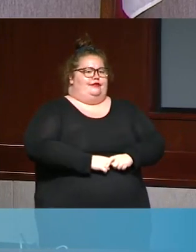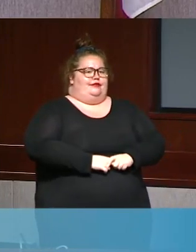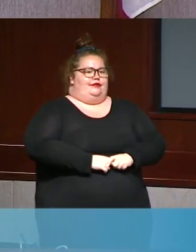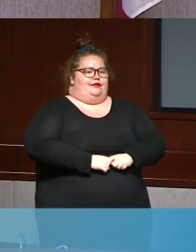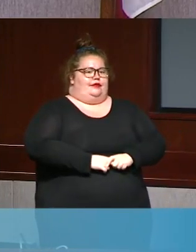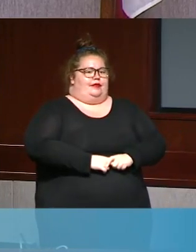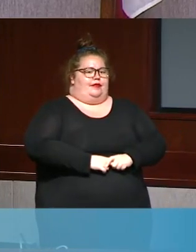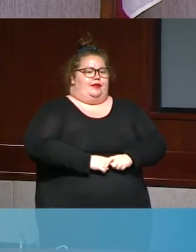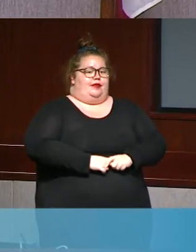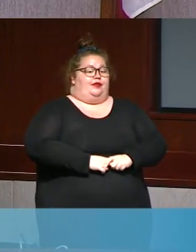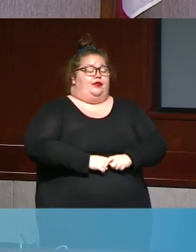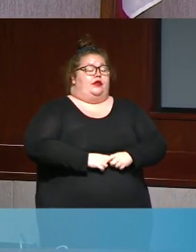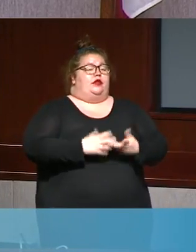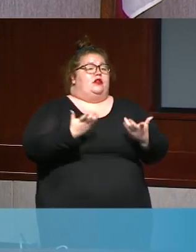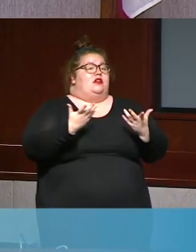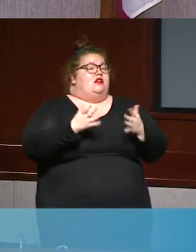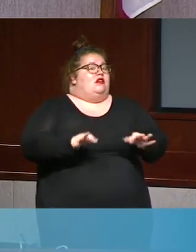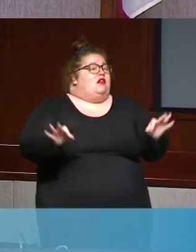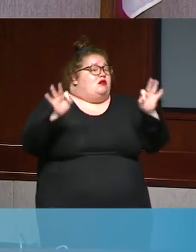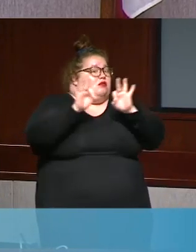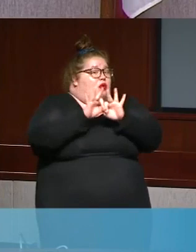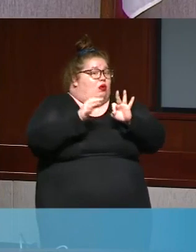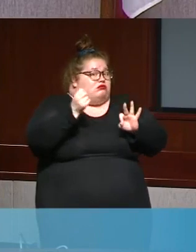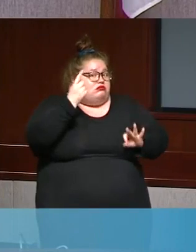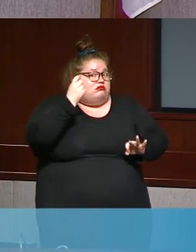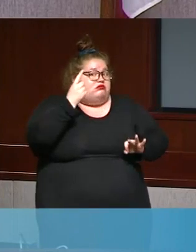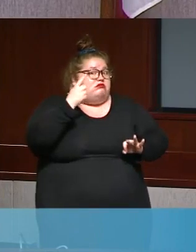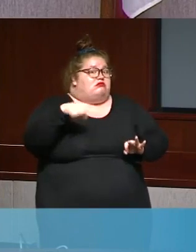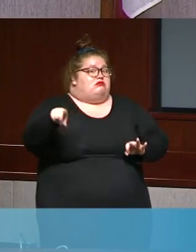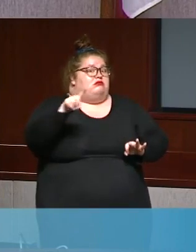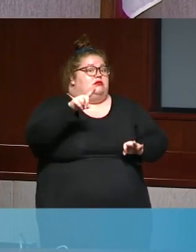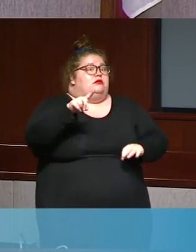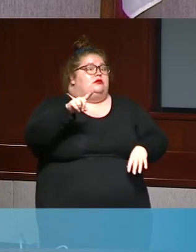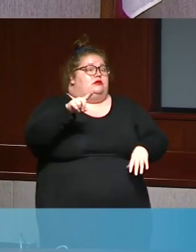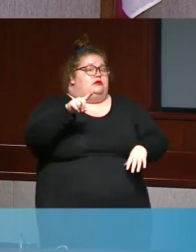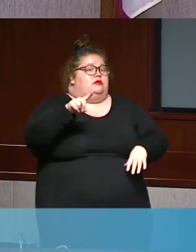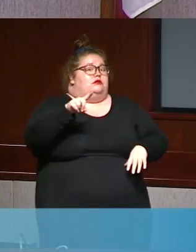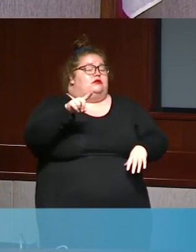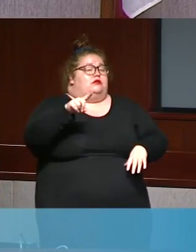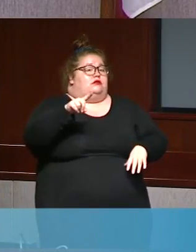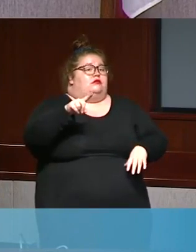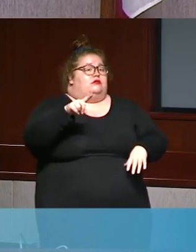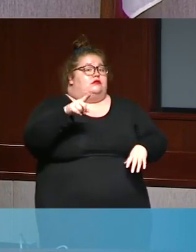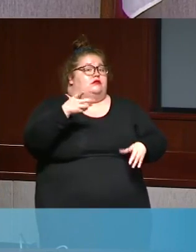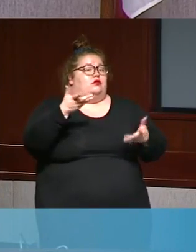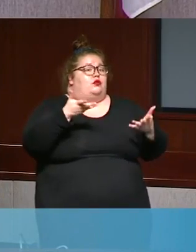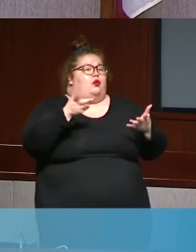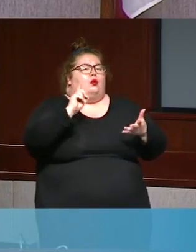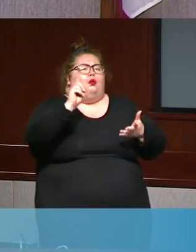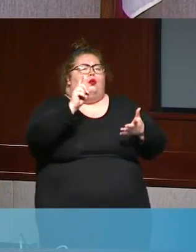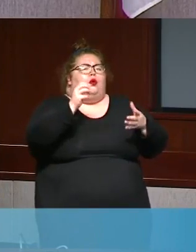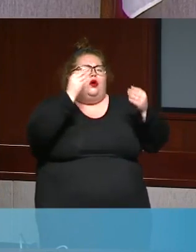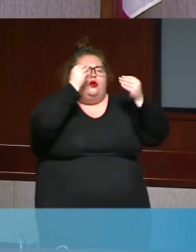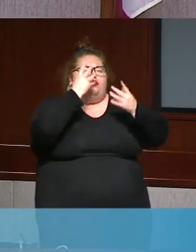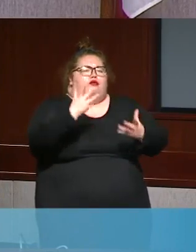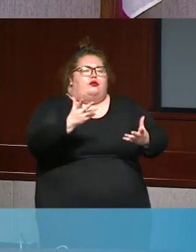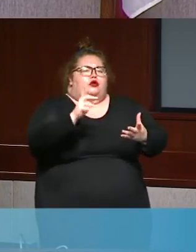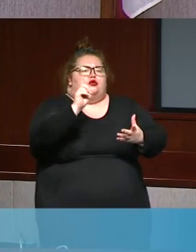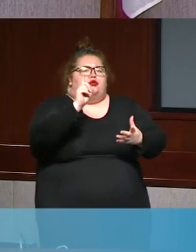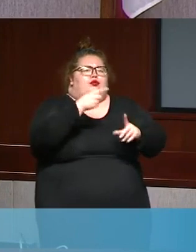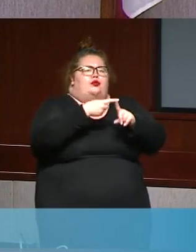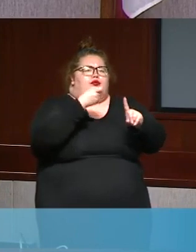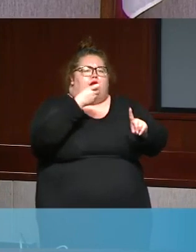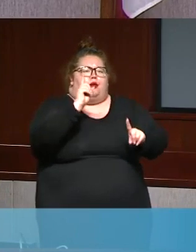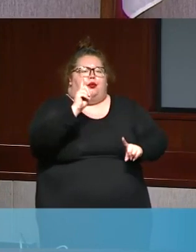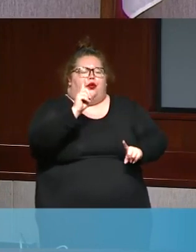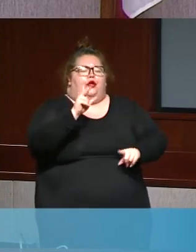It's really important that people understand that if they can get information related to the state's guidance